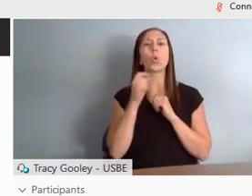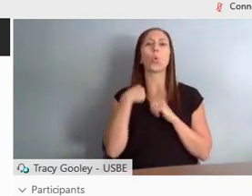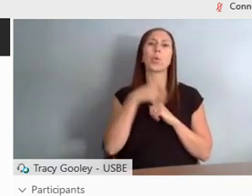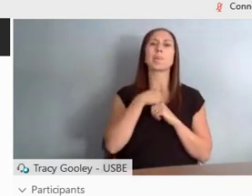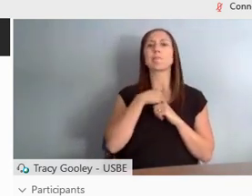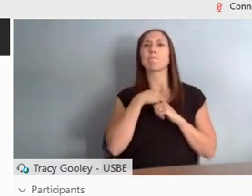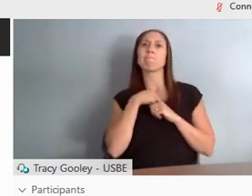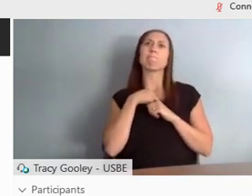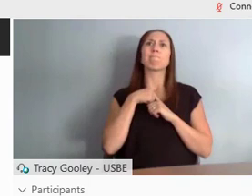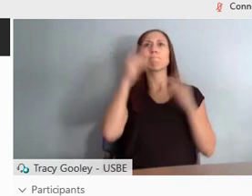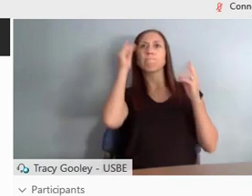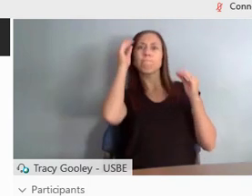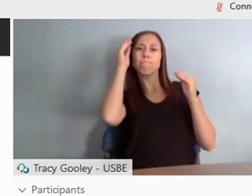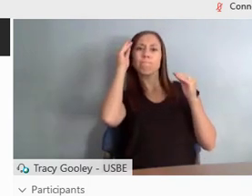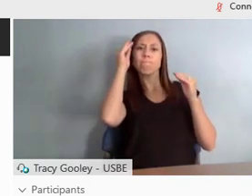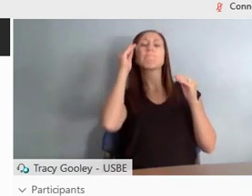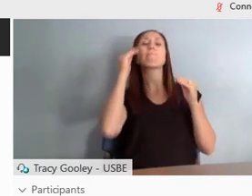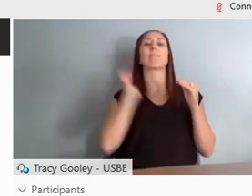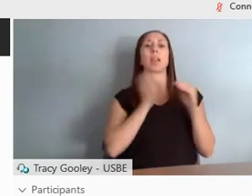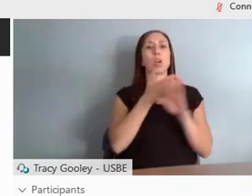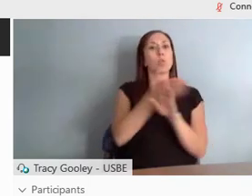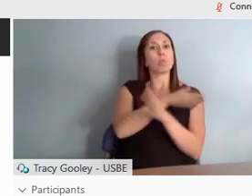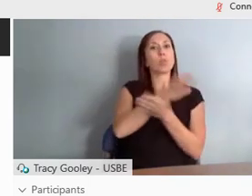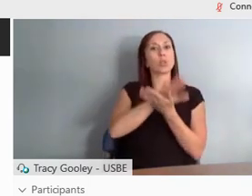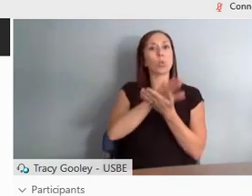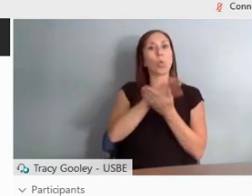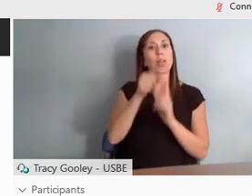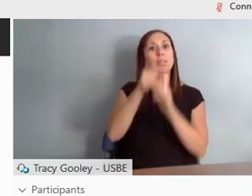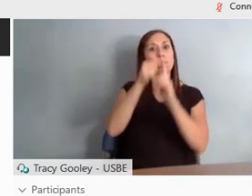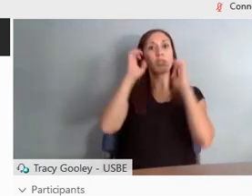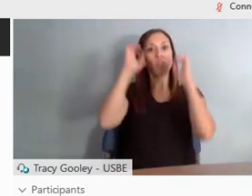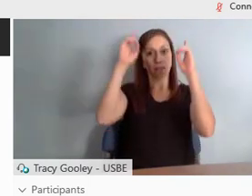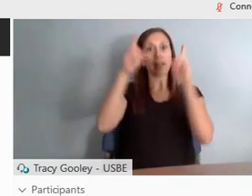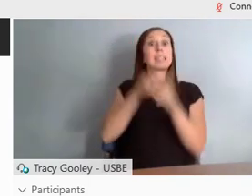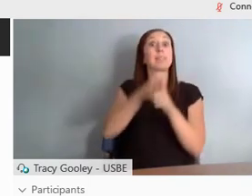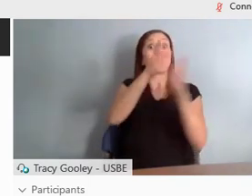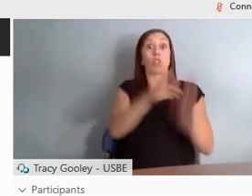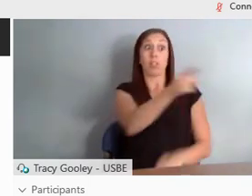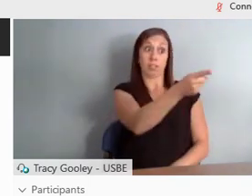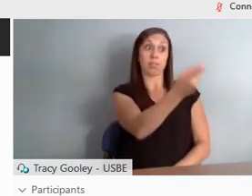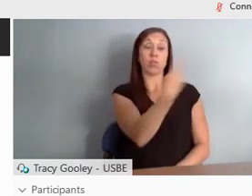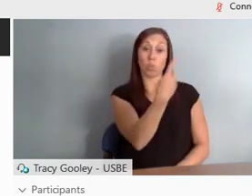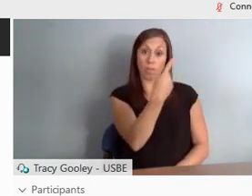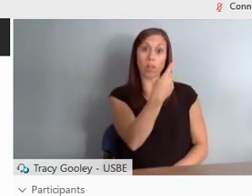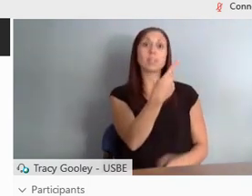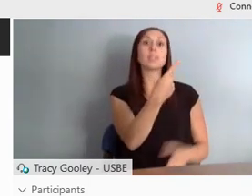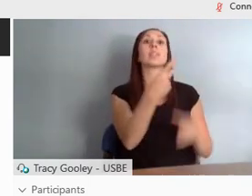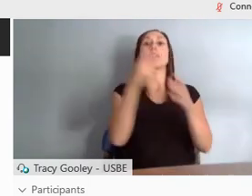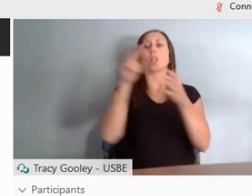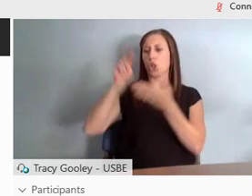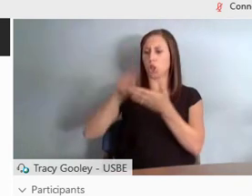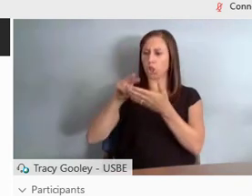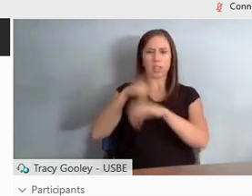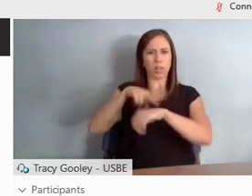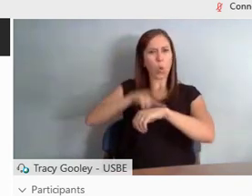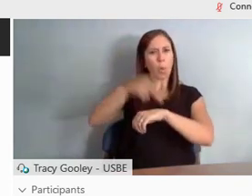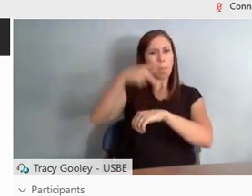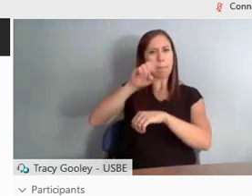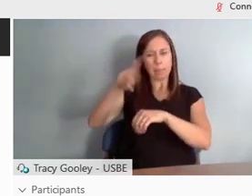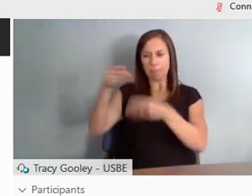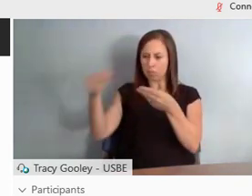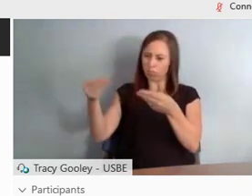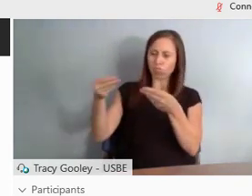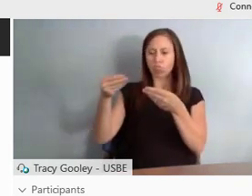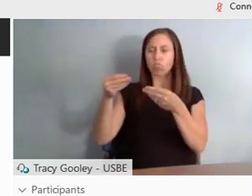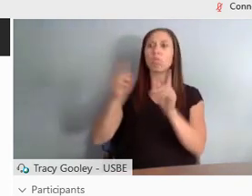is the preschool special ed specialist and I took the regular PEEP and went out to a school